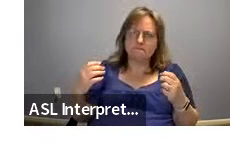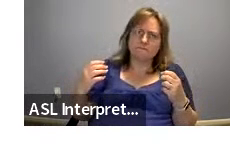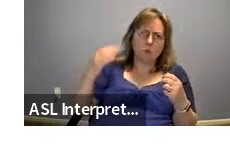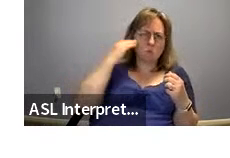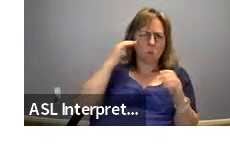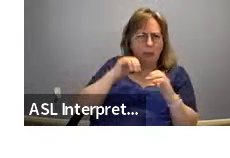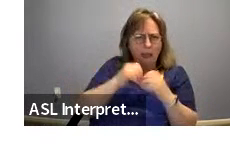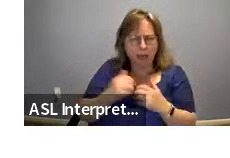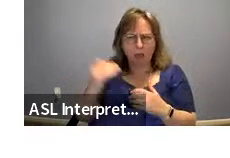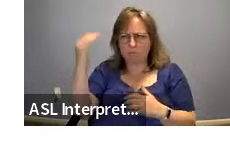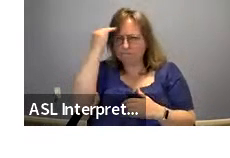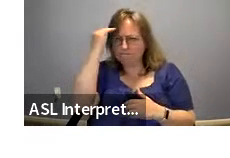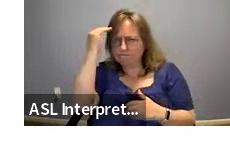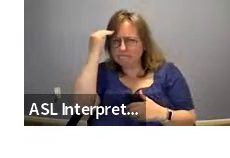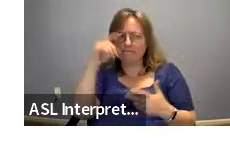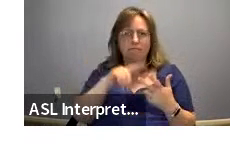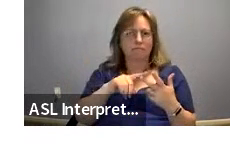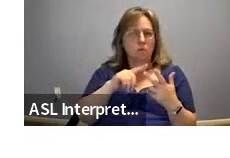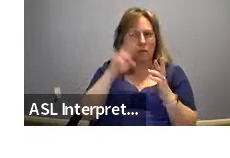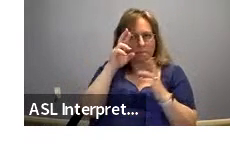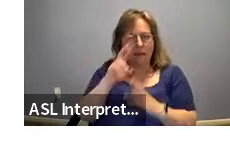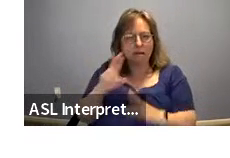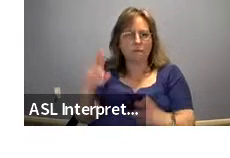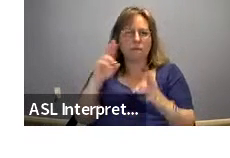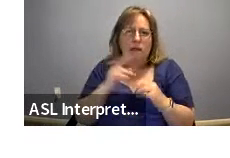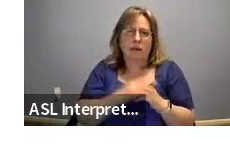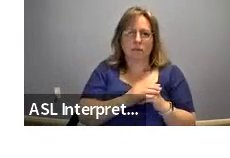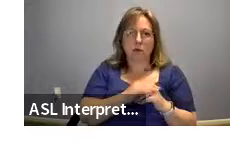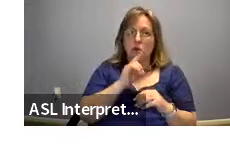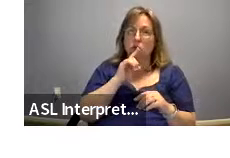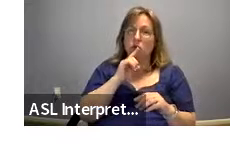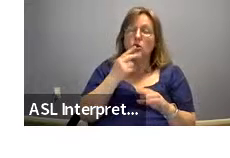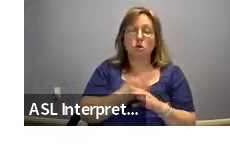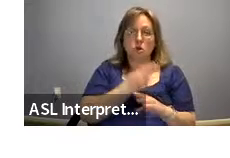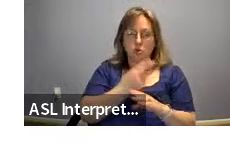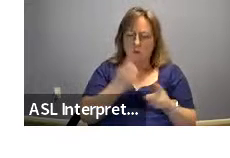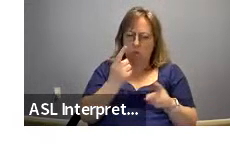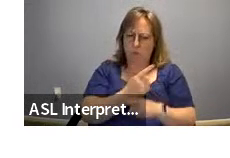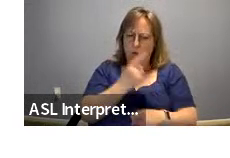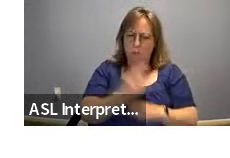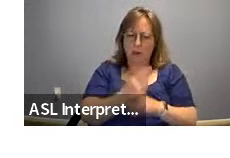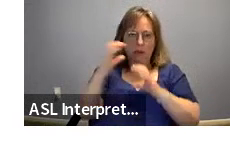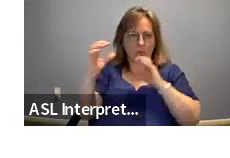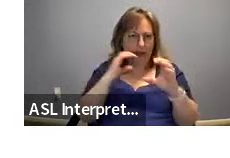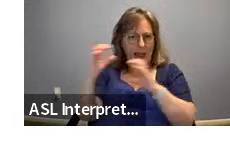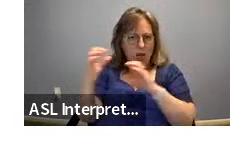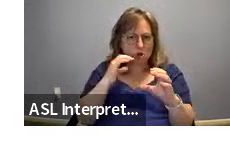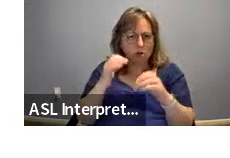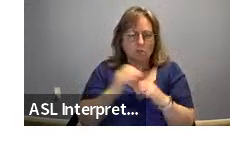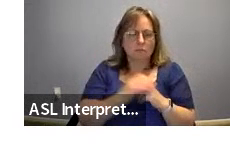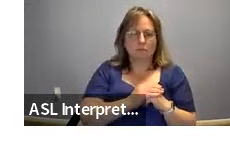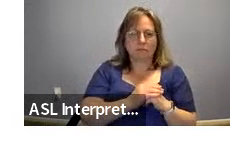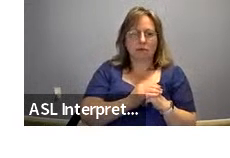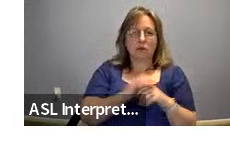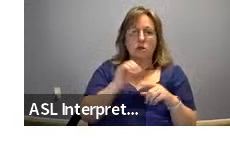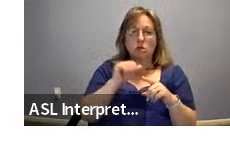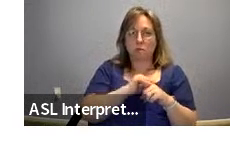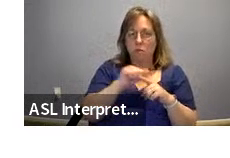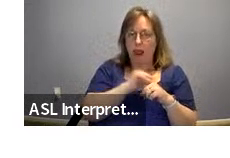drawing on the skills of effective communication and creation to practice forms of